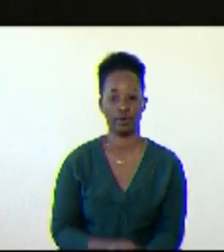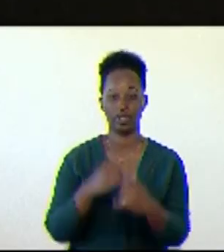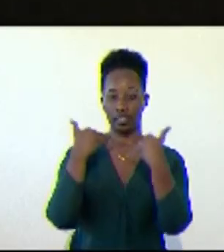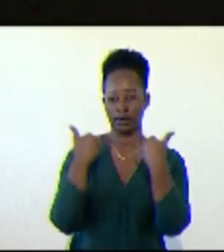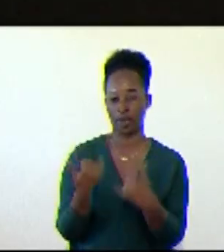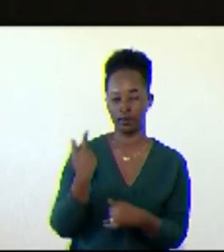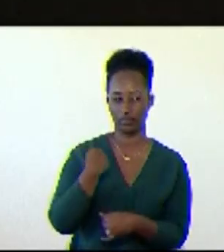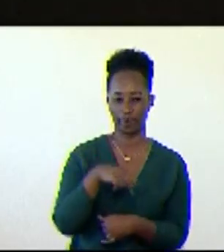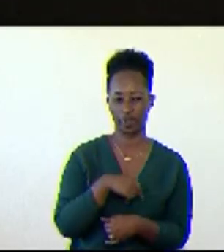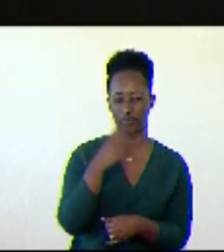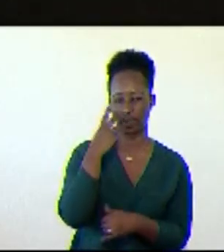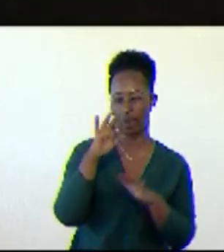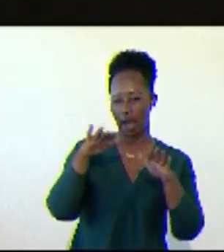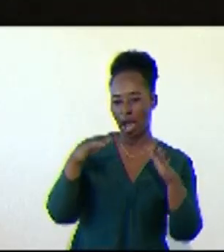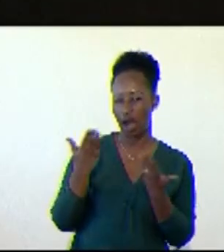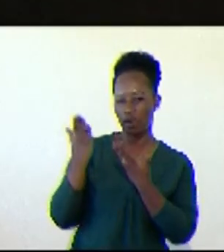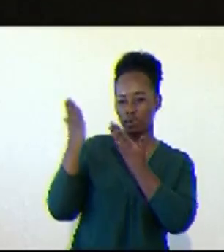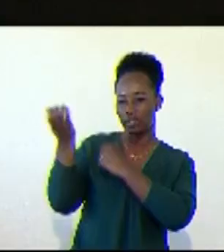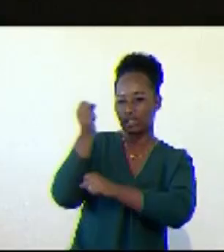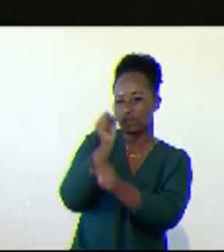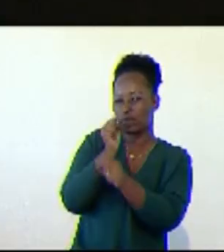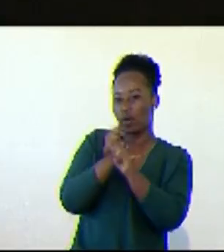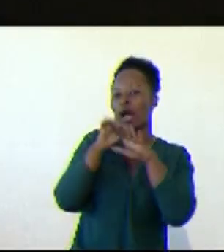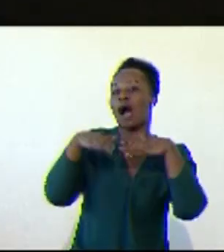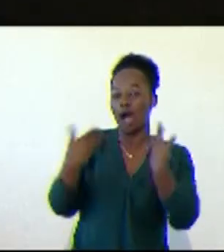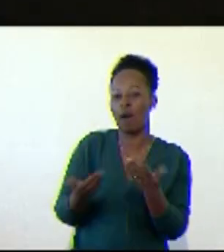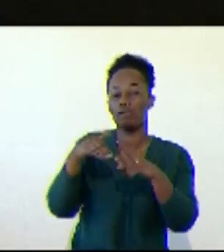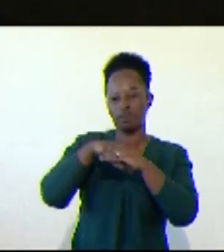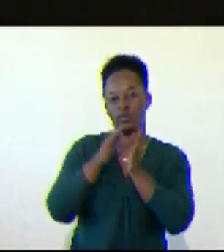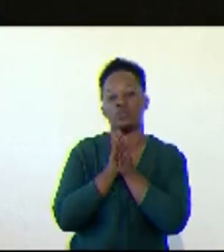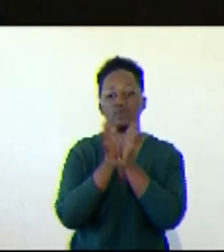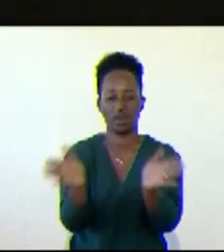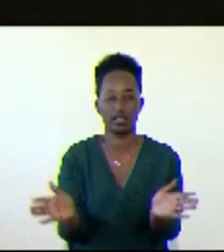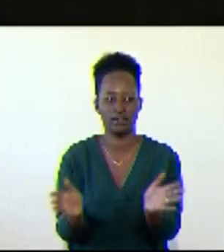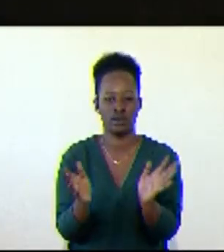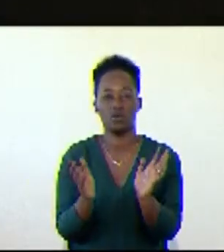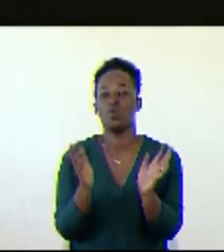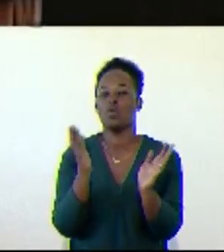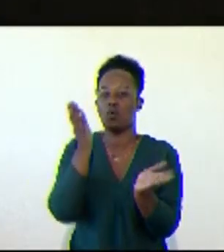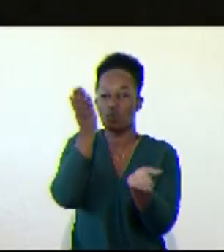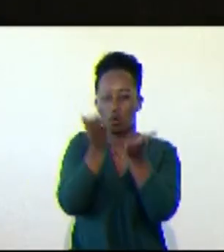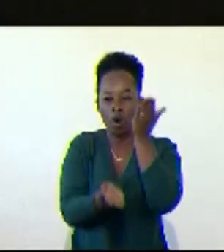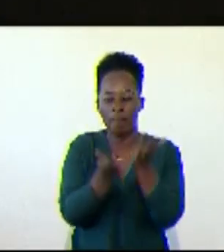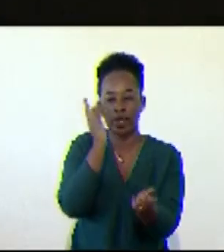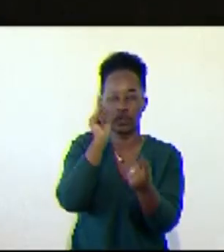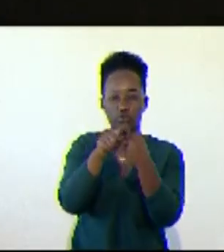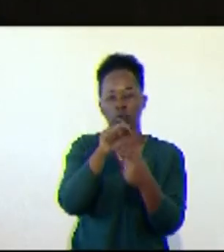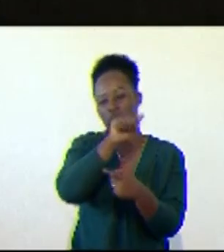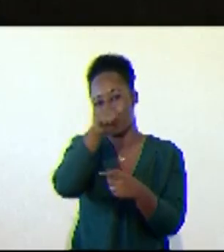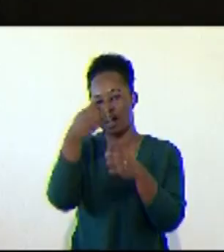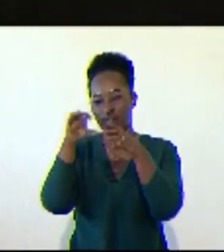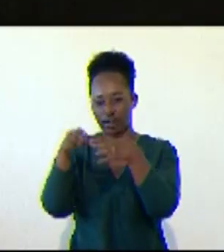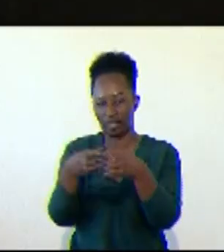how these carbonyl compounds react generally compared to other classes